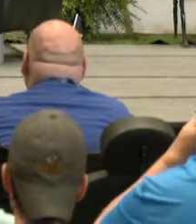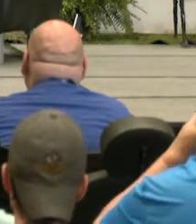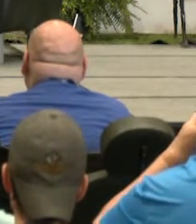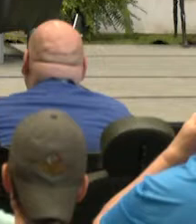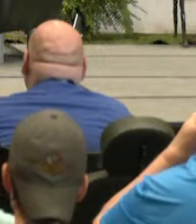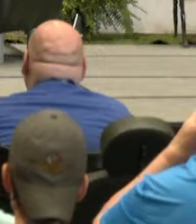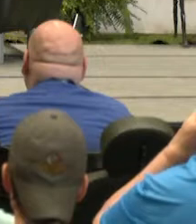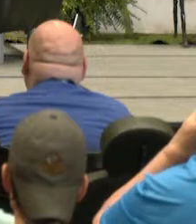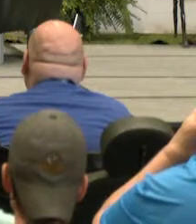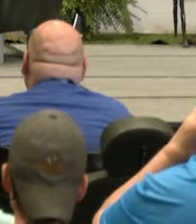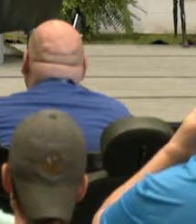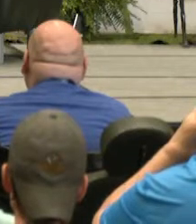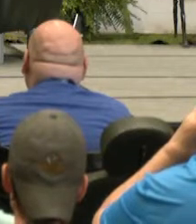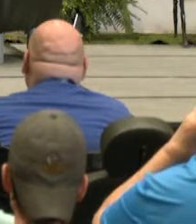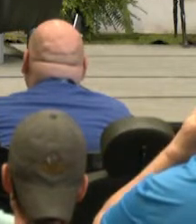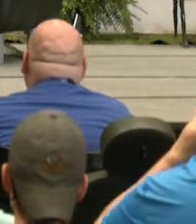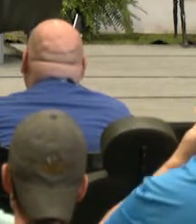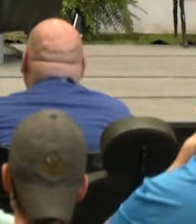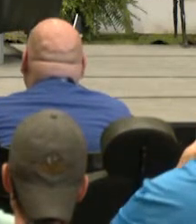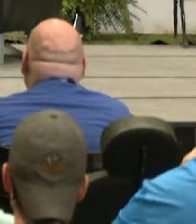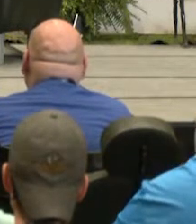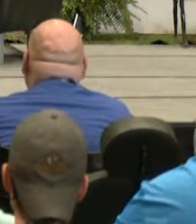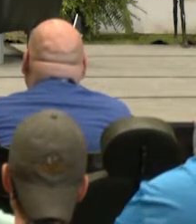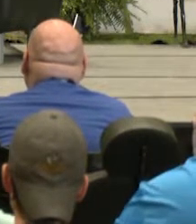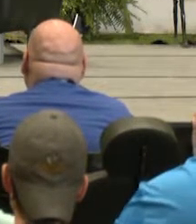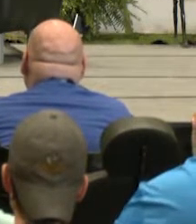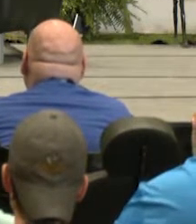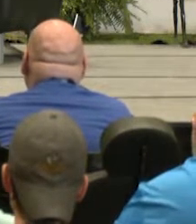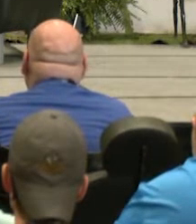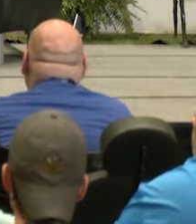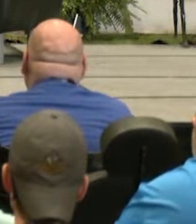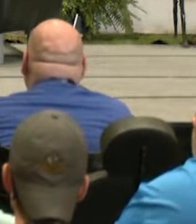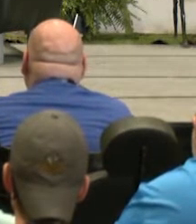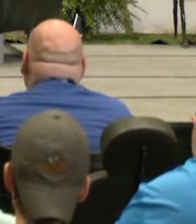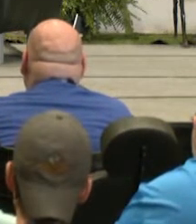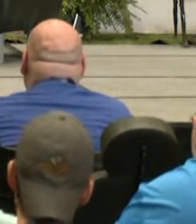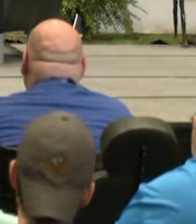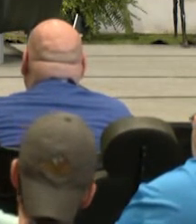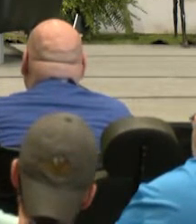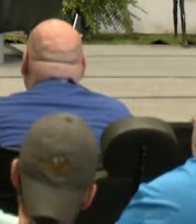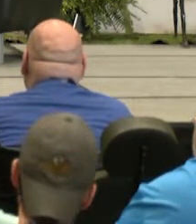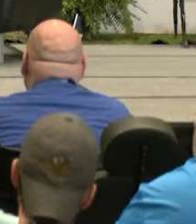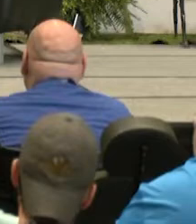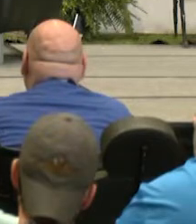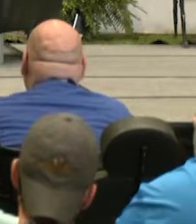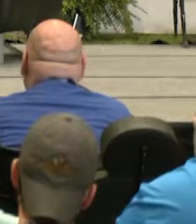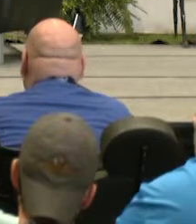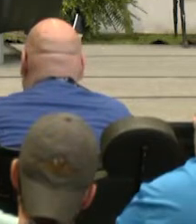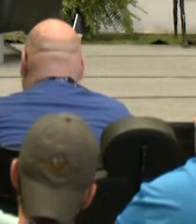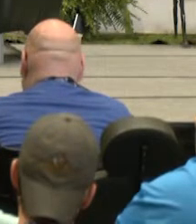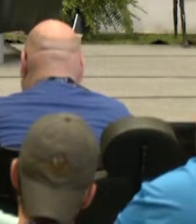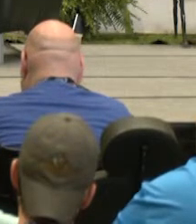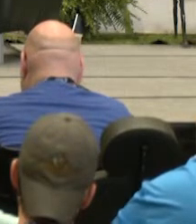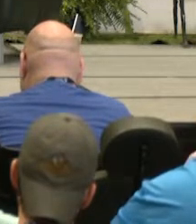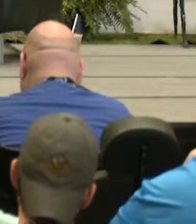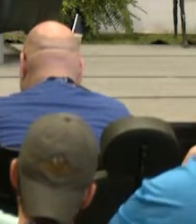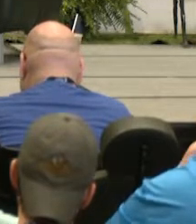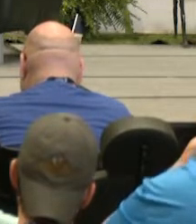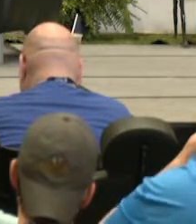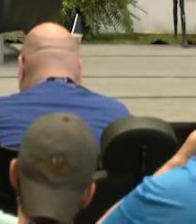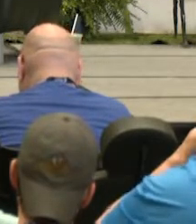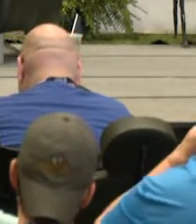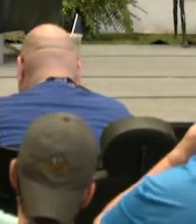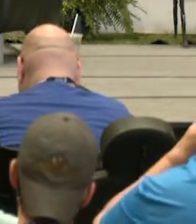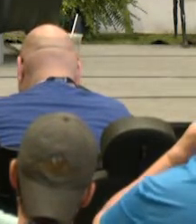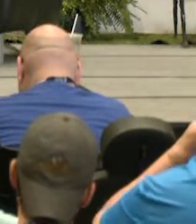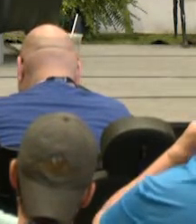As far as what it is for our individual characters, I mean, there's so much room, but the idea of having people who are have